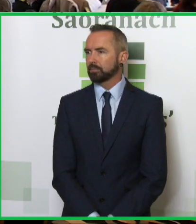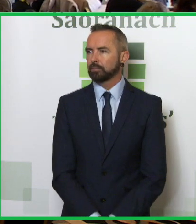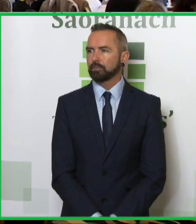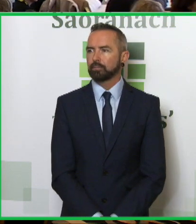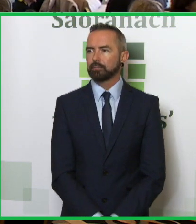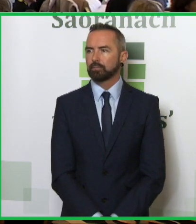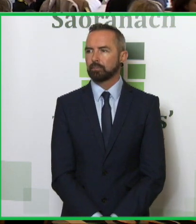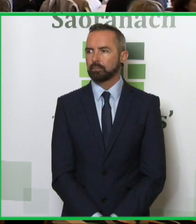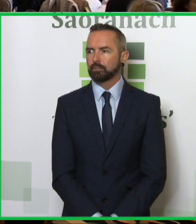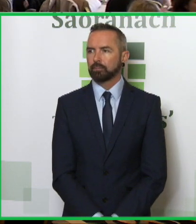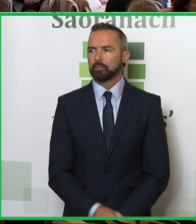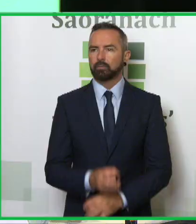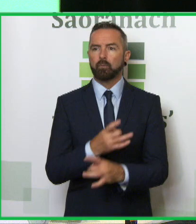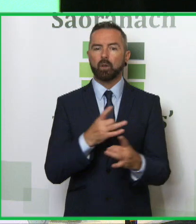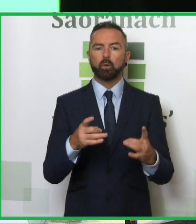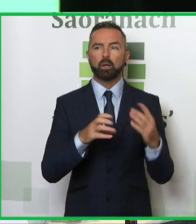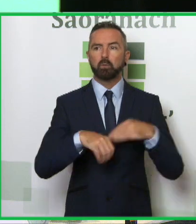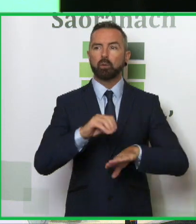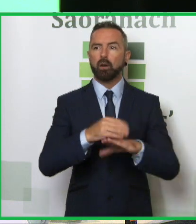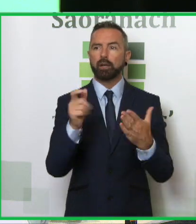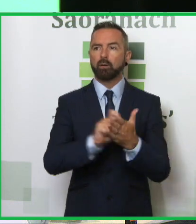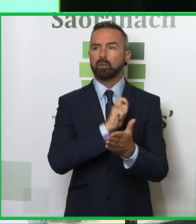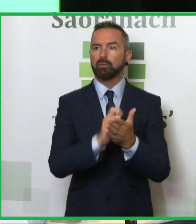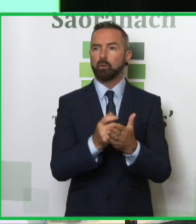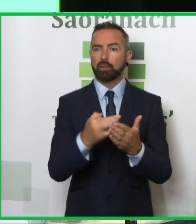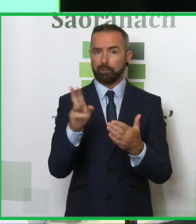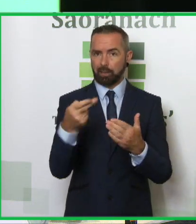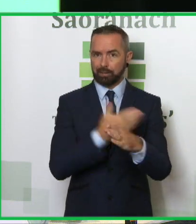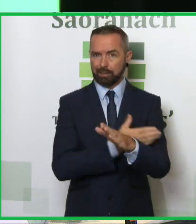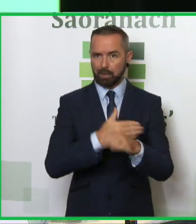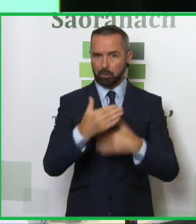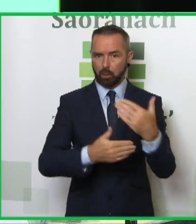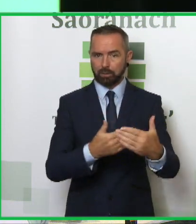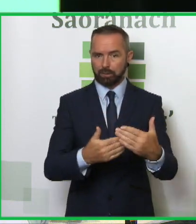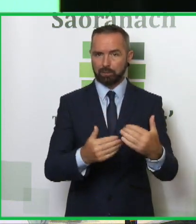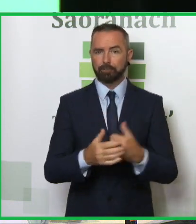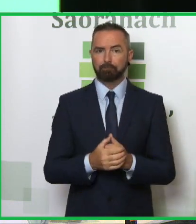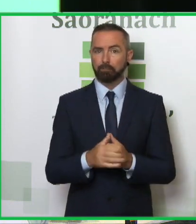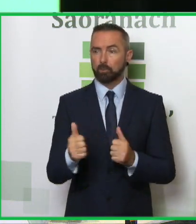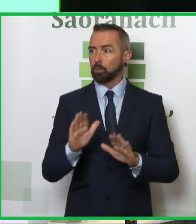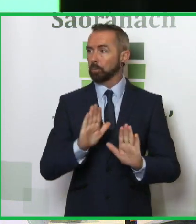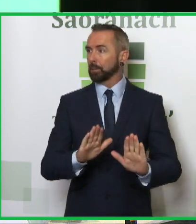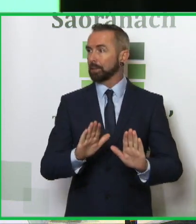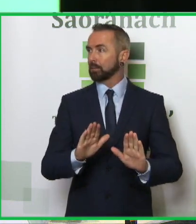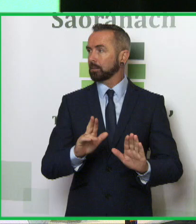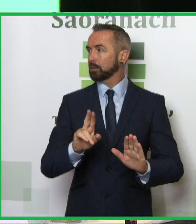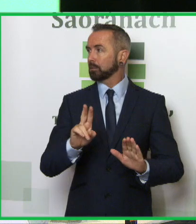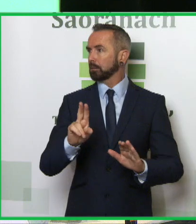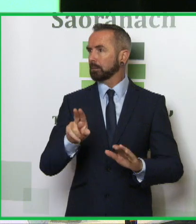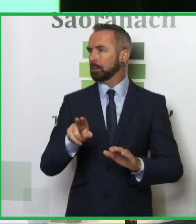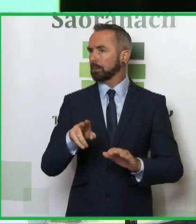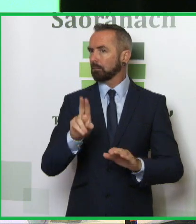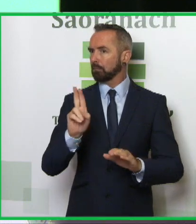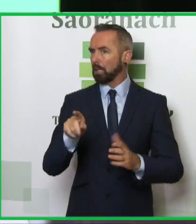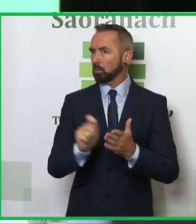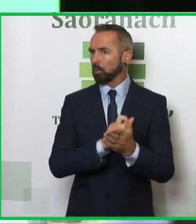Okay, so I'm going to move to the vote, please, if we can start this process, and it'll trigger where we go next, please. So we can do it in the next... Just give us a few